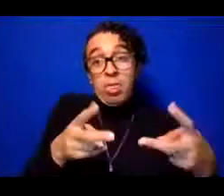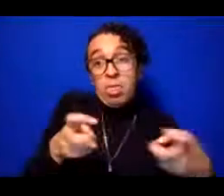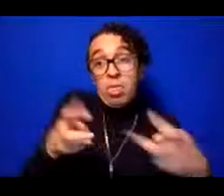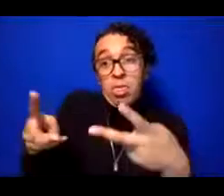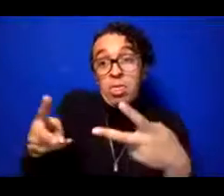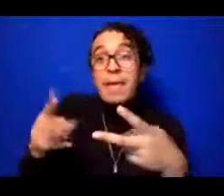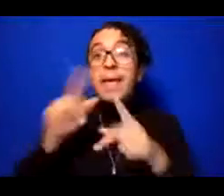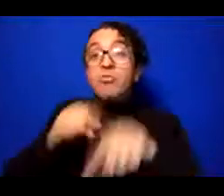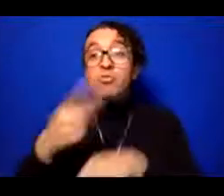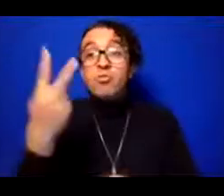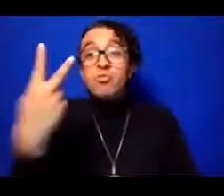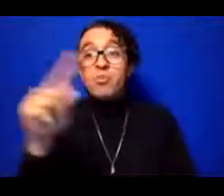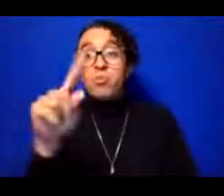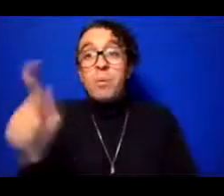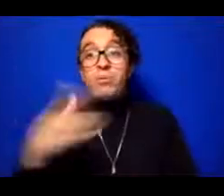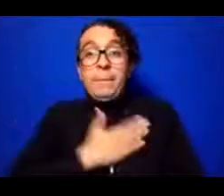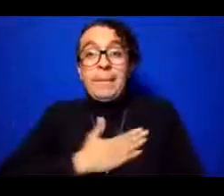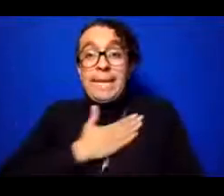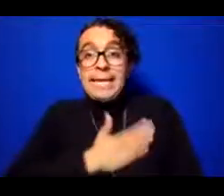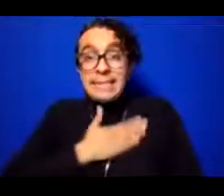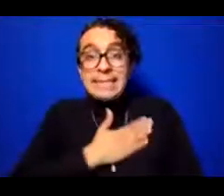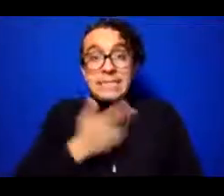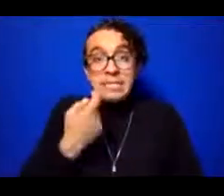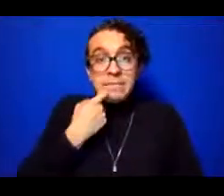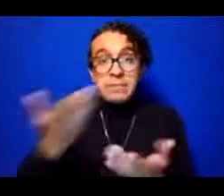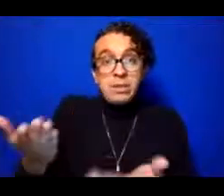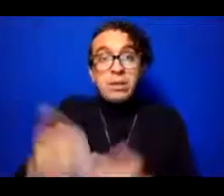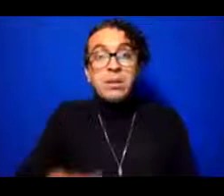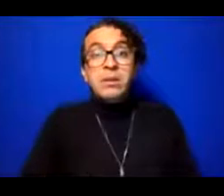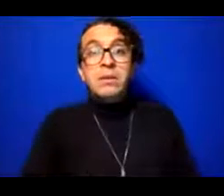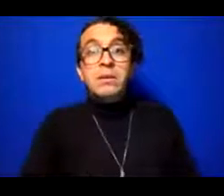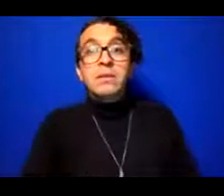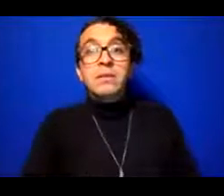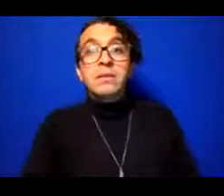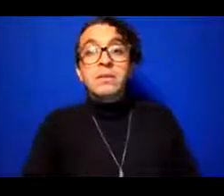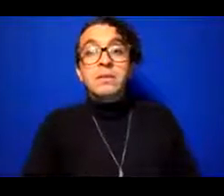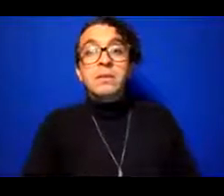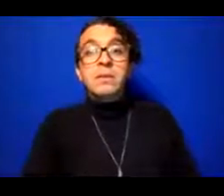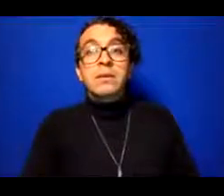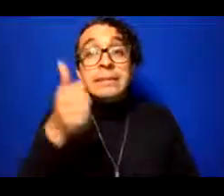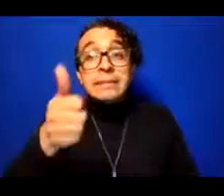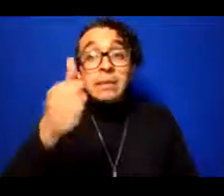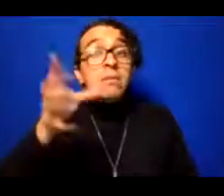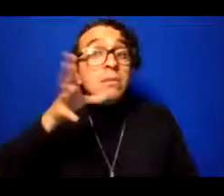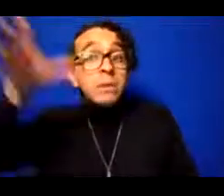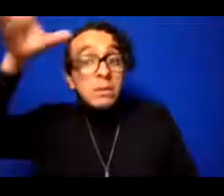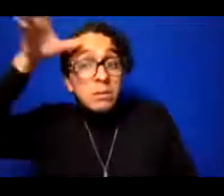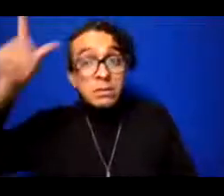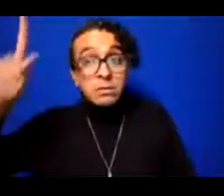2 questions in the poll. First one, are you a parent? Yes or